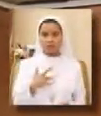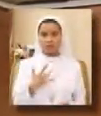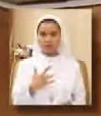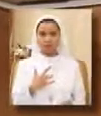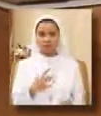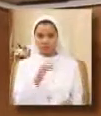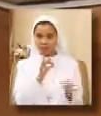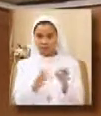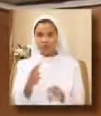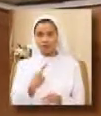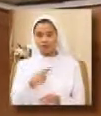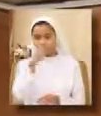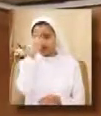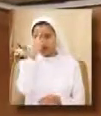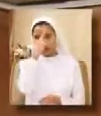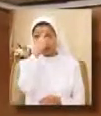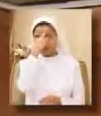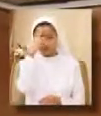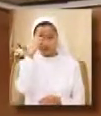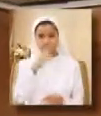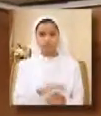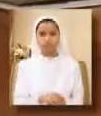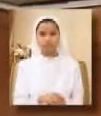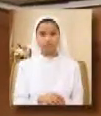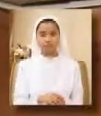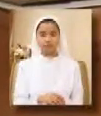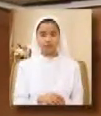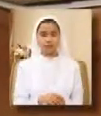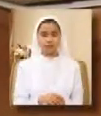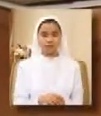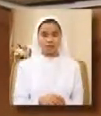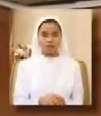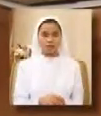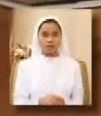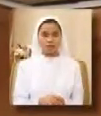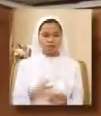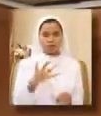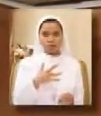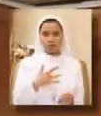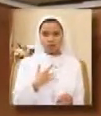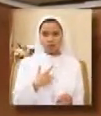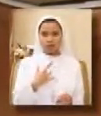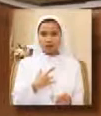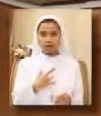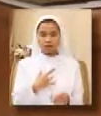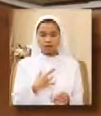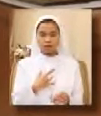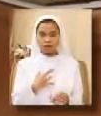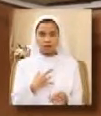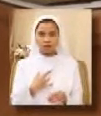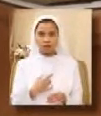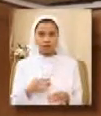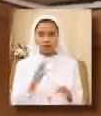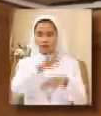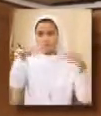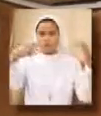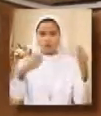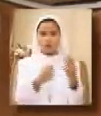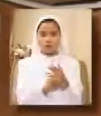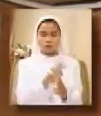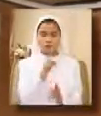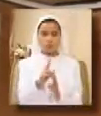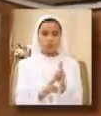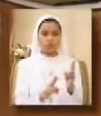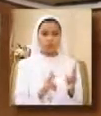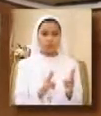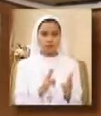Father, you really feel the universal church. And you see all kinds of people, you know, of all races, all kinds of